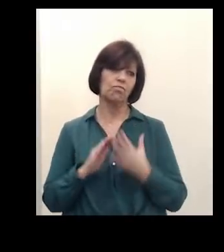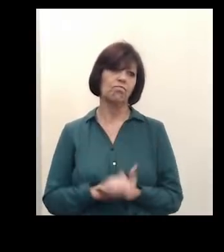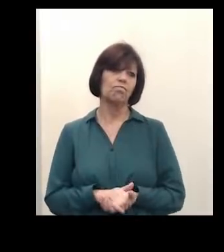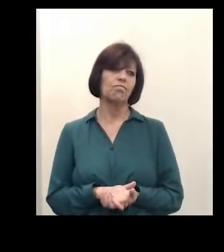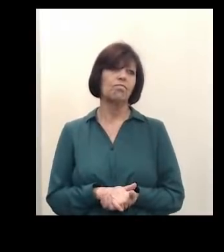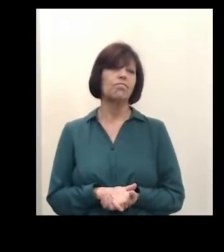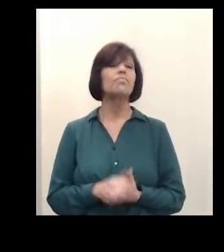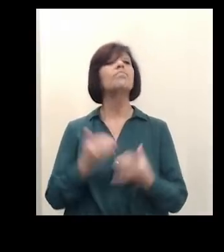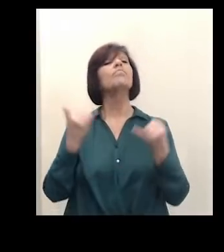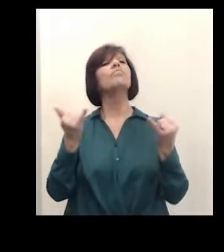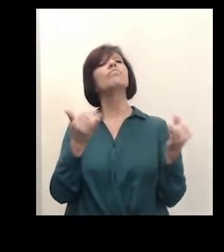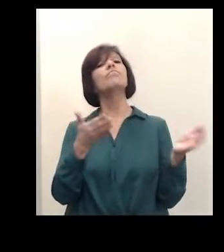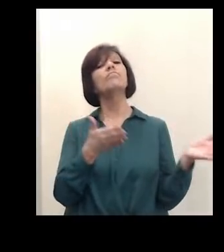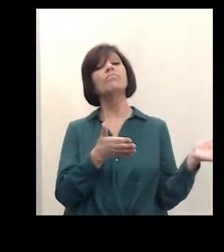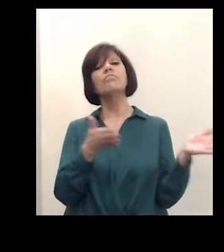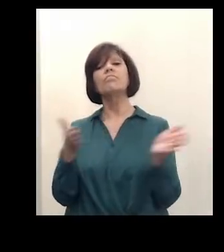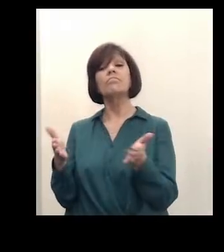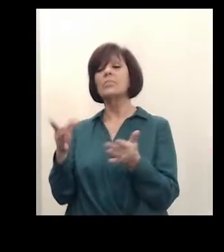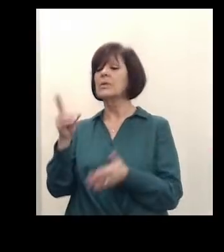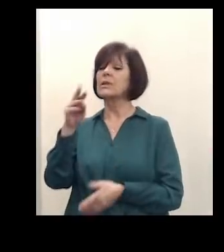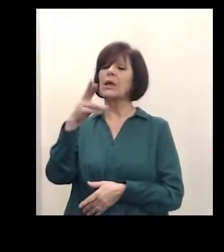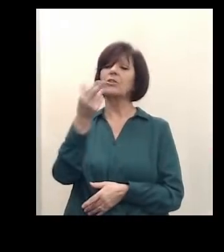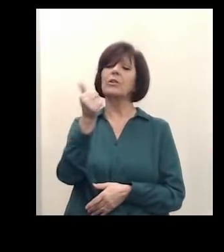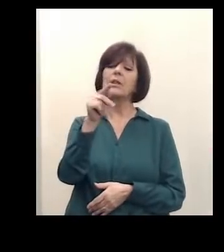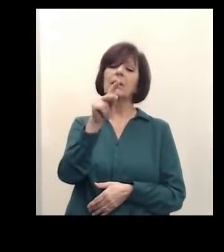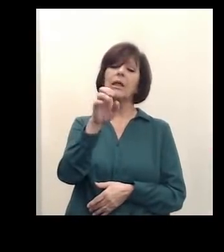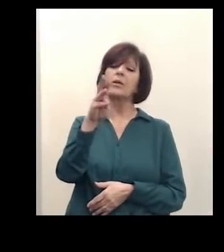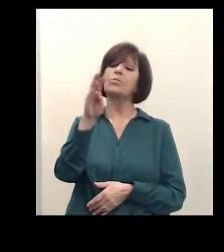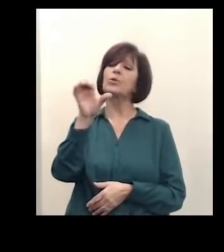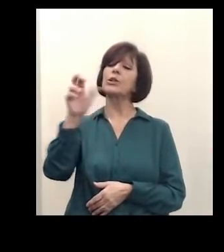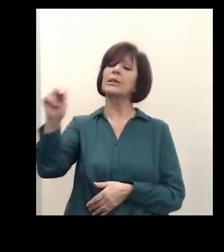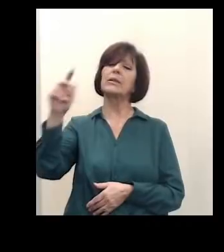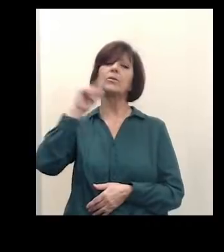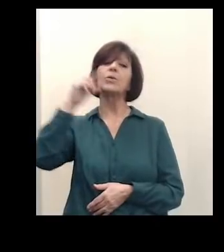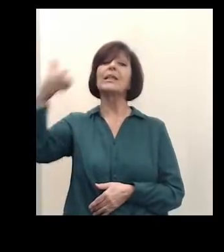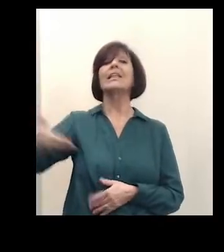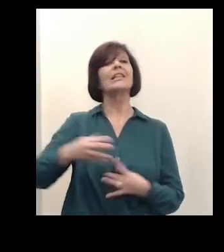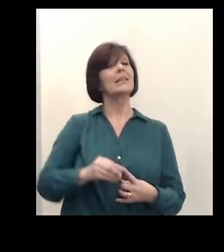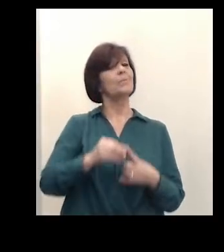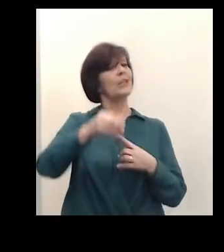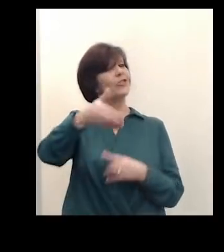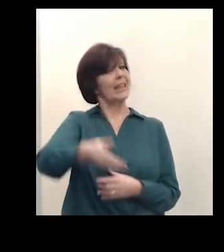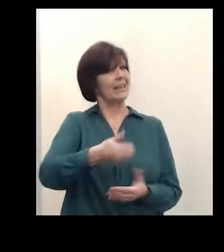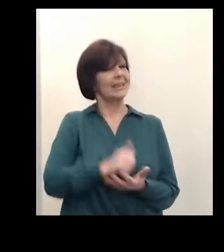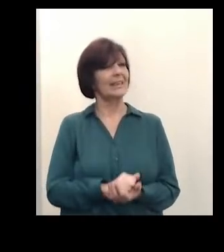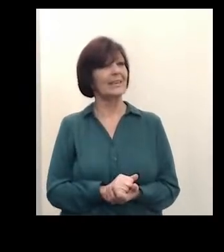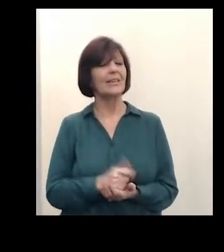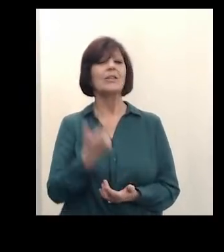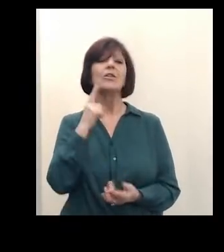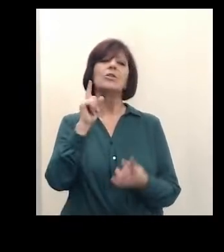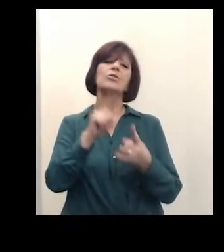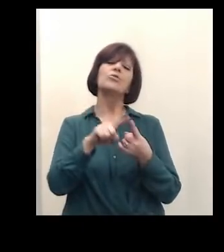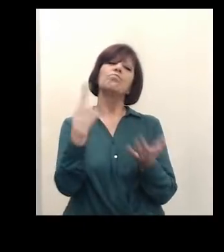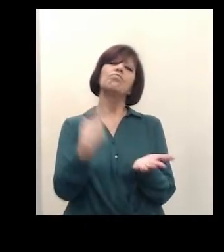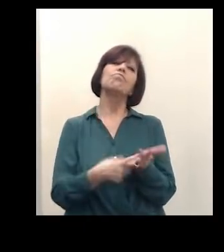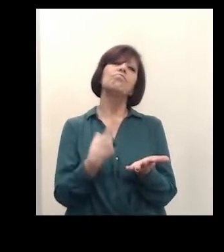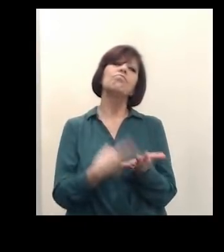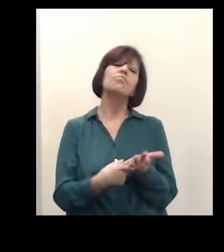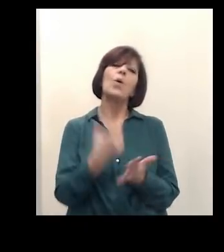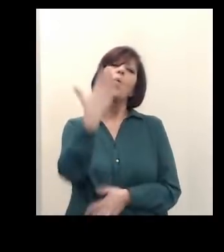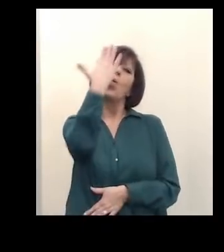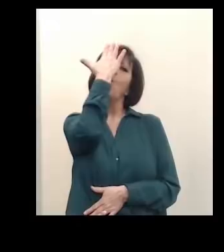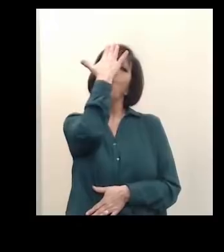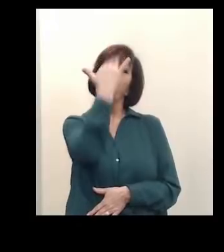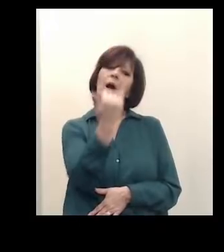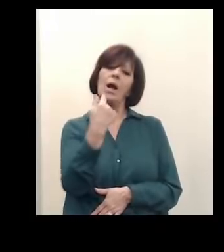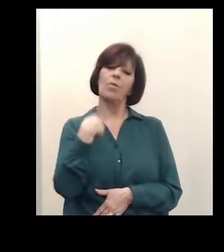I want to turn the podium over to Dr. Gail Burstein, who's going to introduce our special guest to talk about why we're dealing with